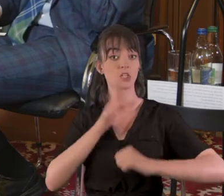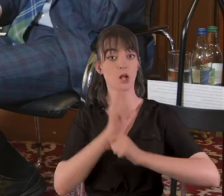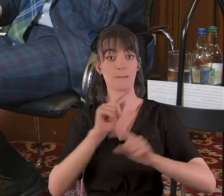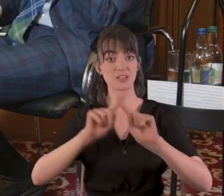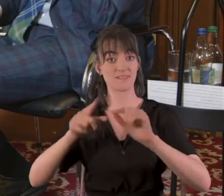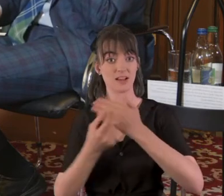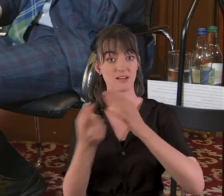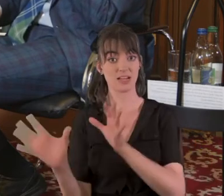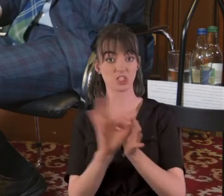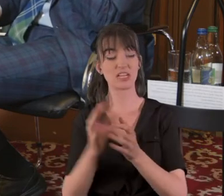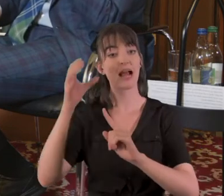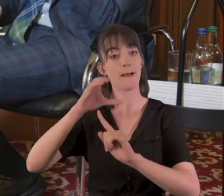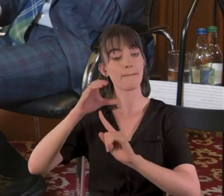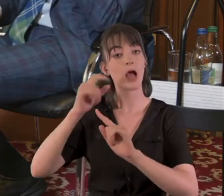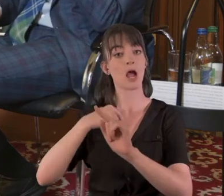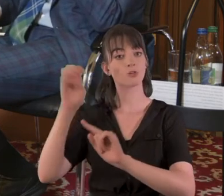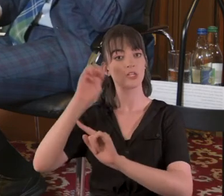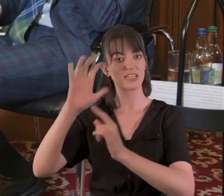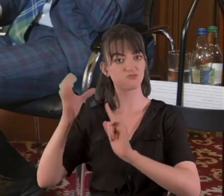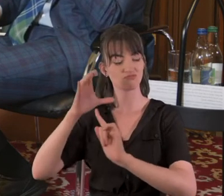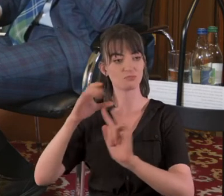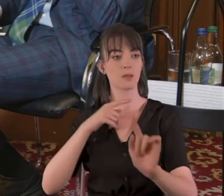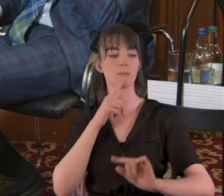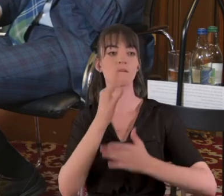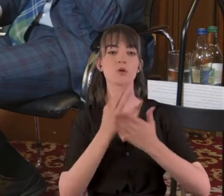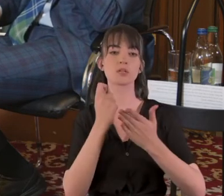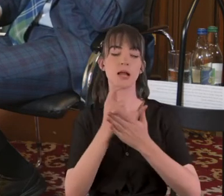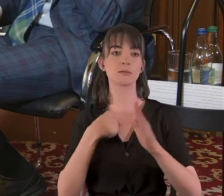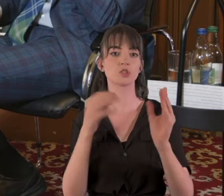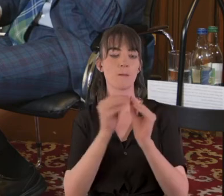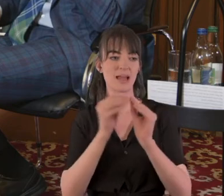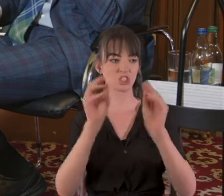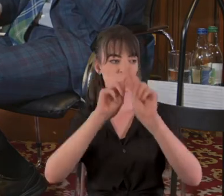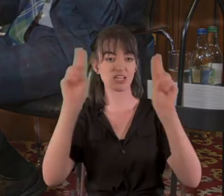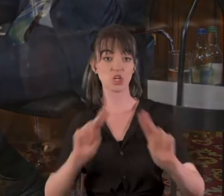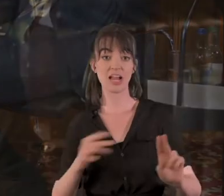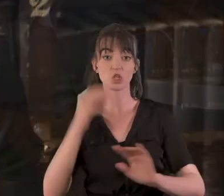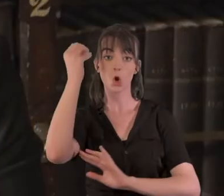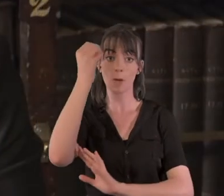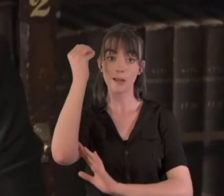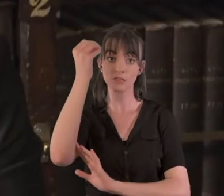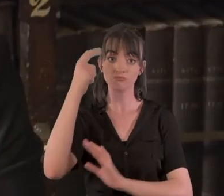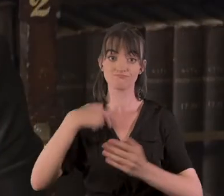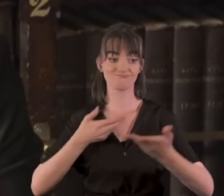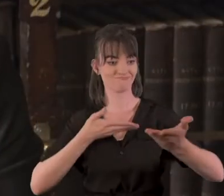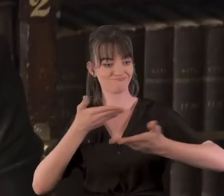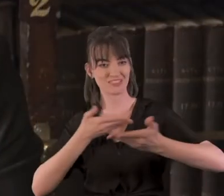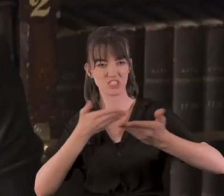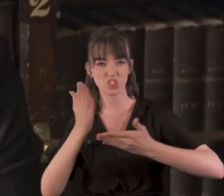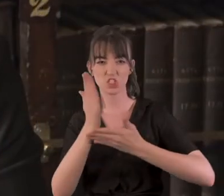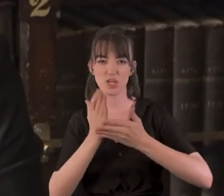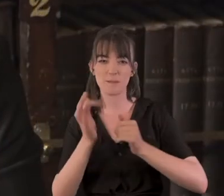Empire and the Commonwealth, but you touched a few times on international opinion in your discussion of maybe some of